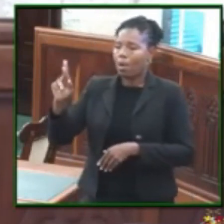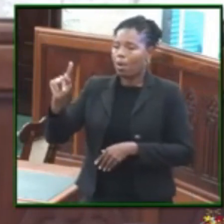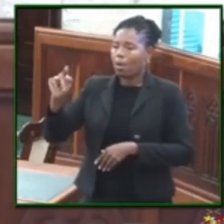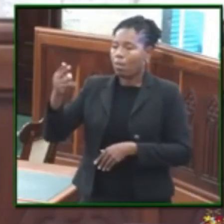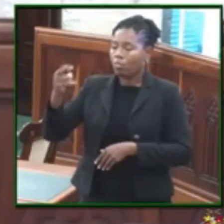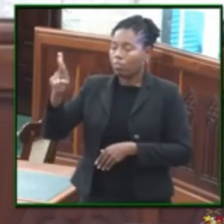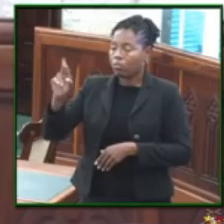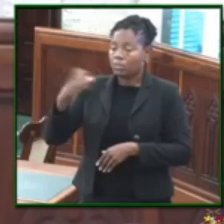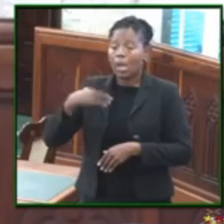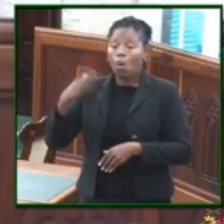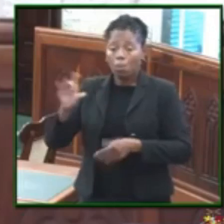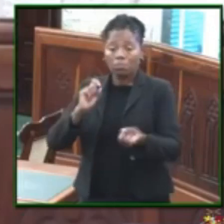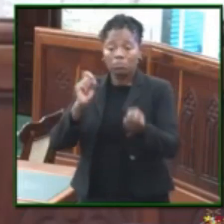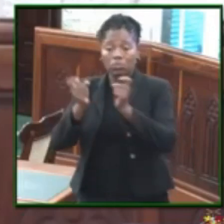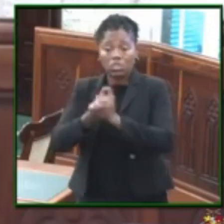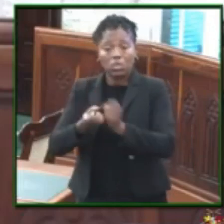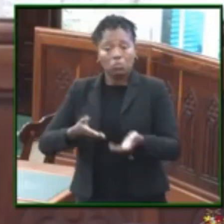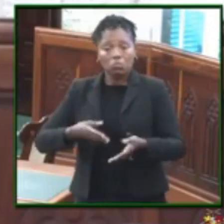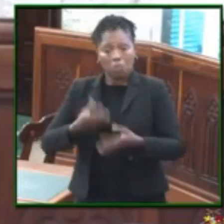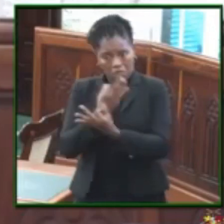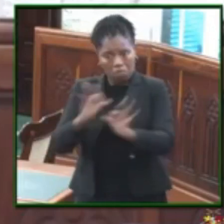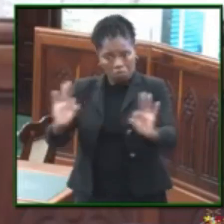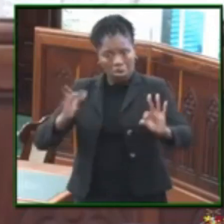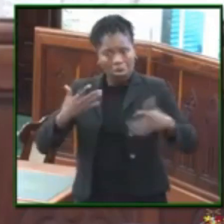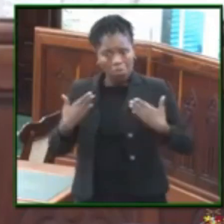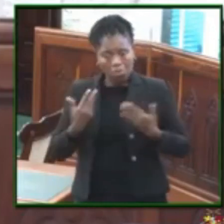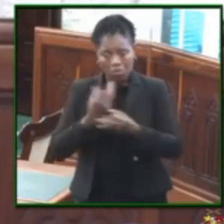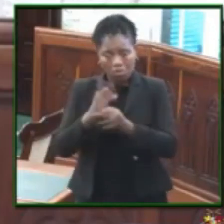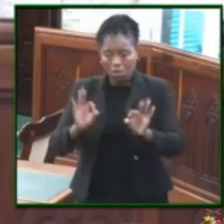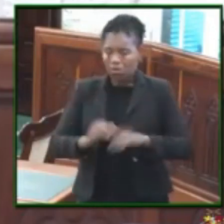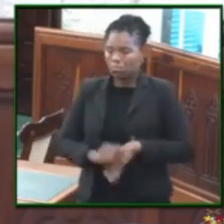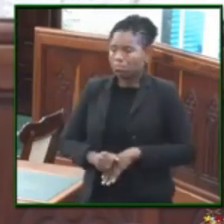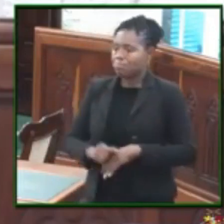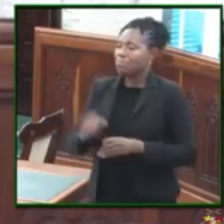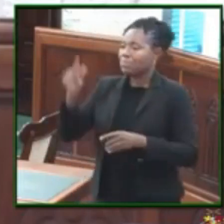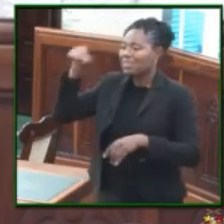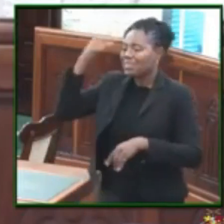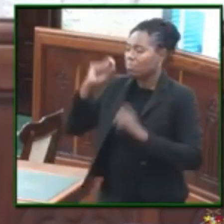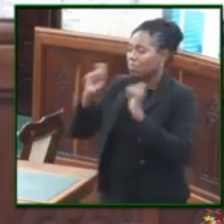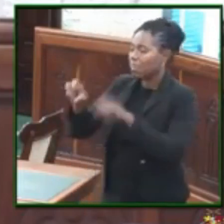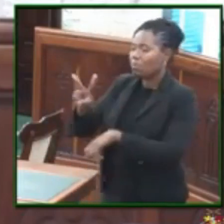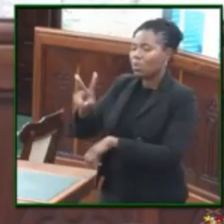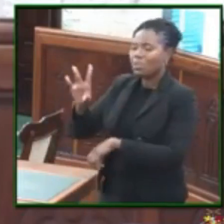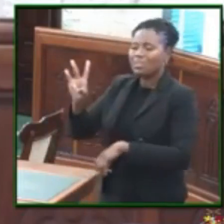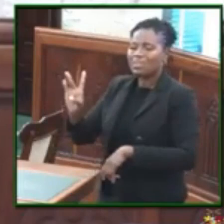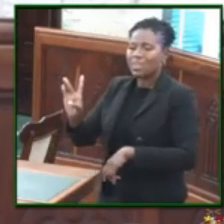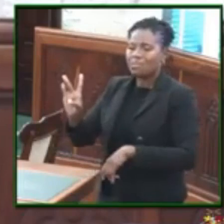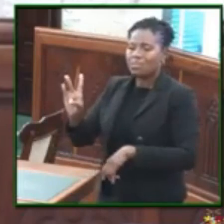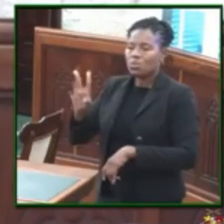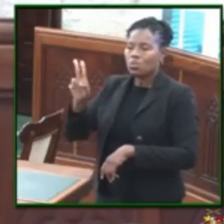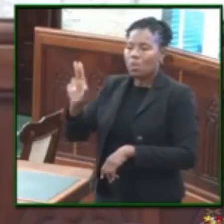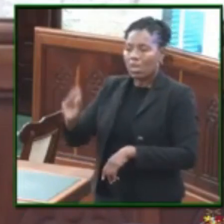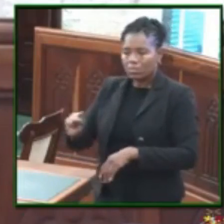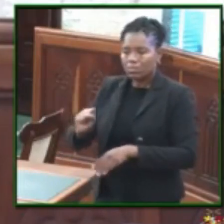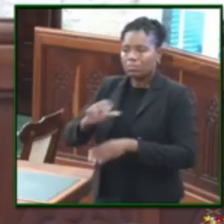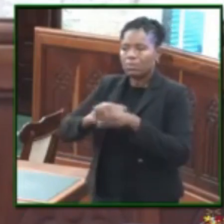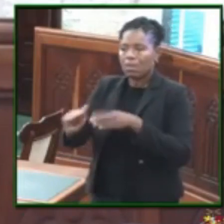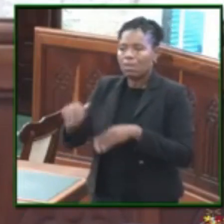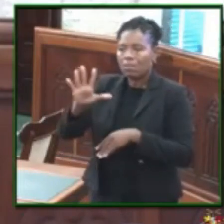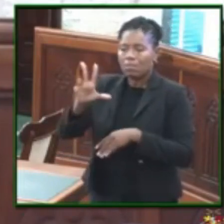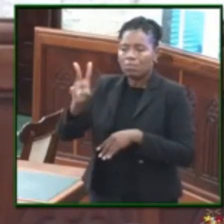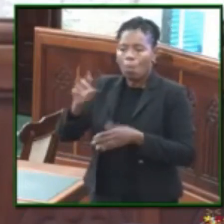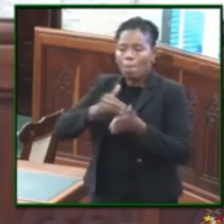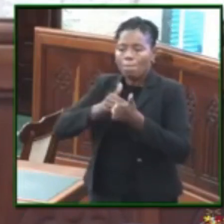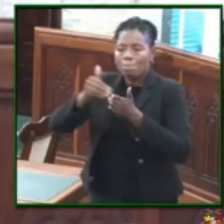free. But this government gave 27 million US dollars, 54 million Barbados dollars to